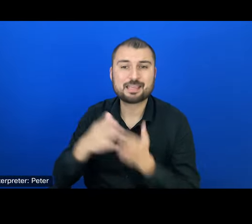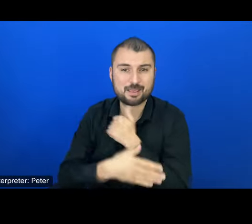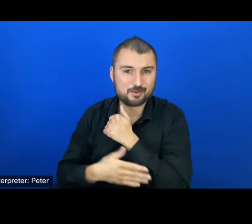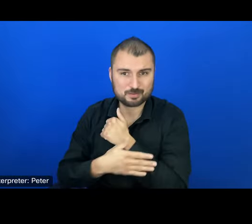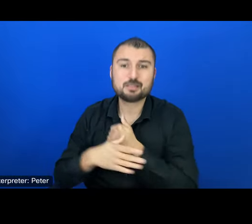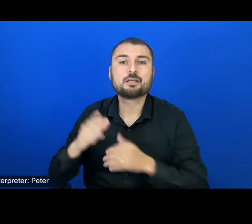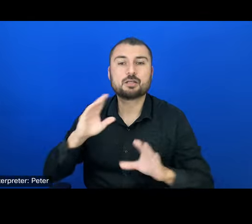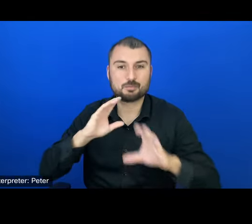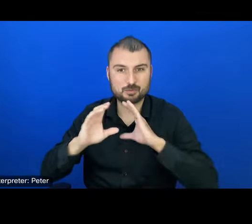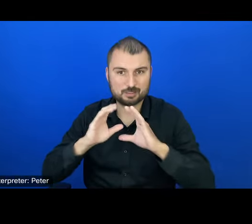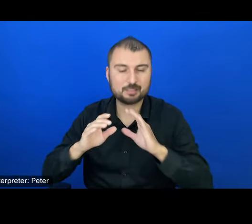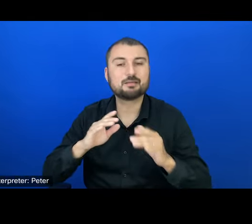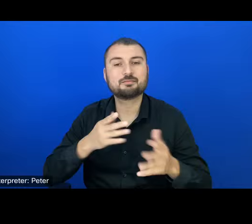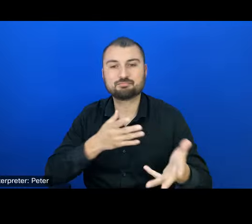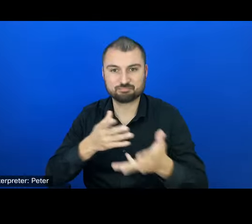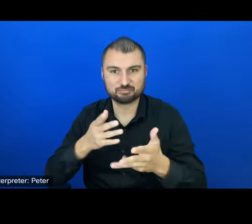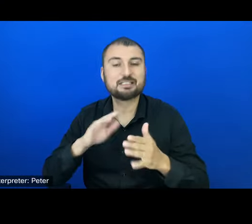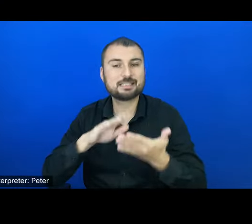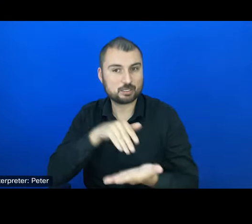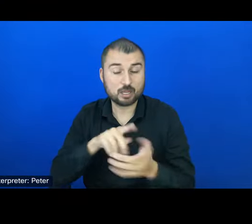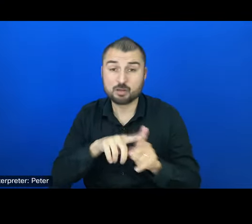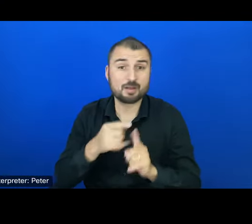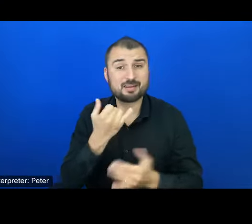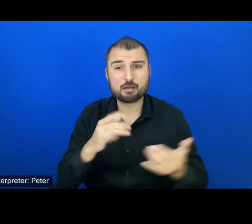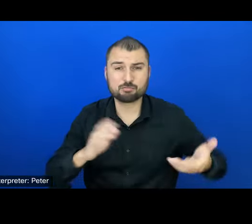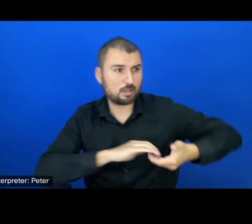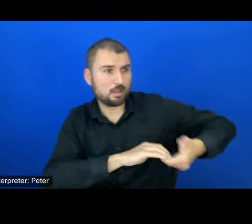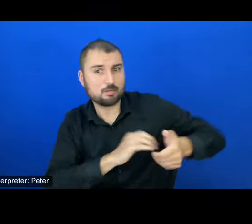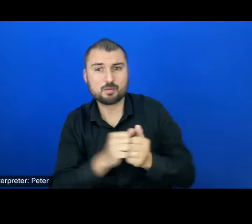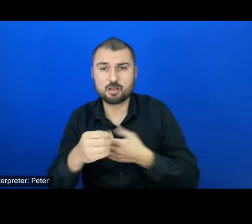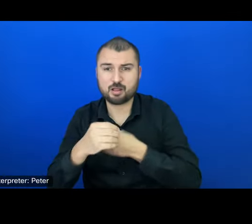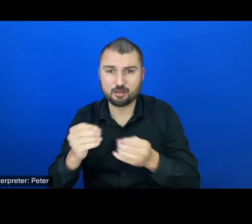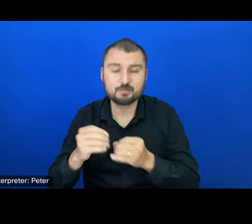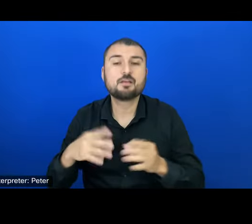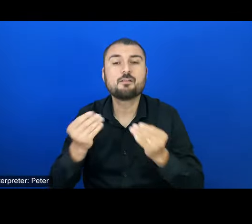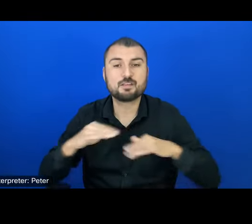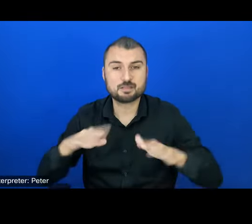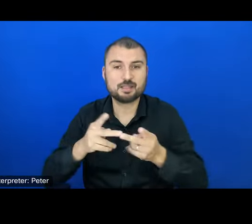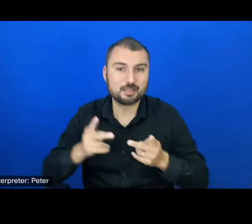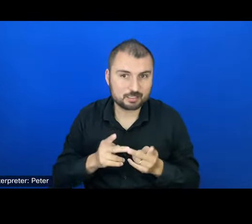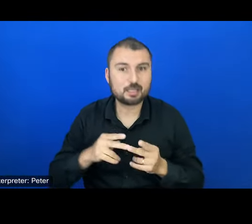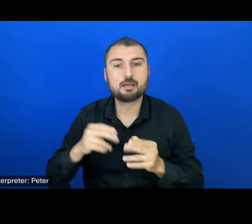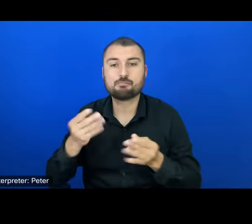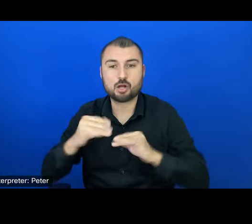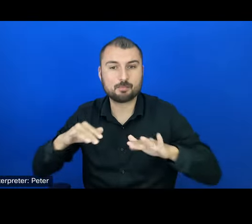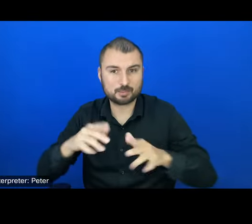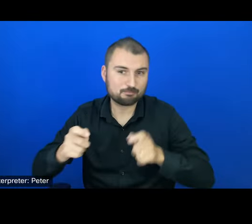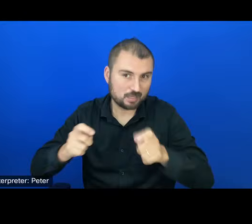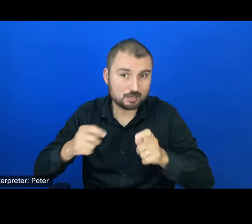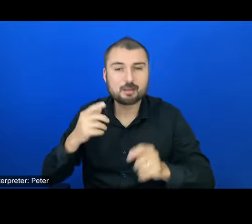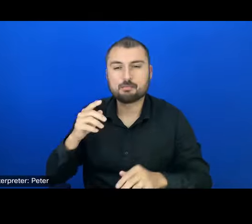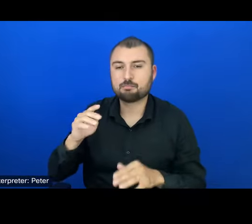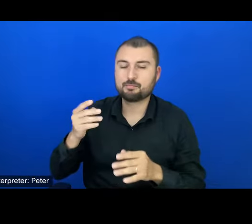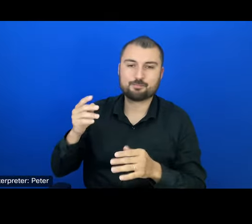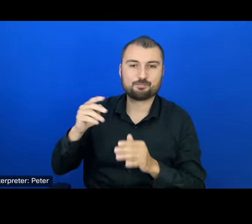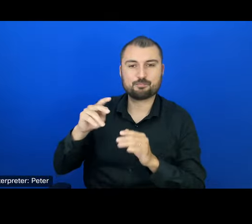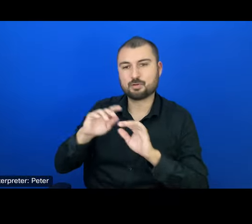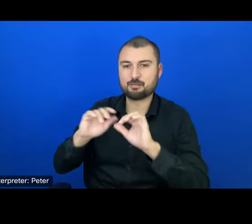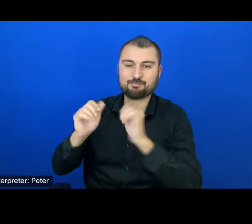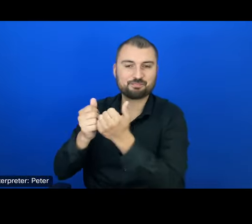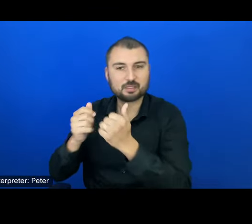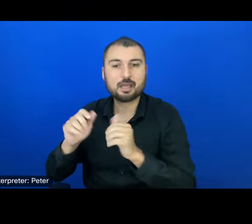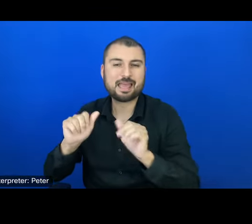So KHP is currently collaborating with the Office of Facilities and Property Management at the Department of Administration, who are much more knowledgeable on